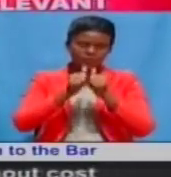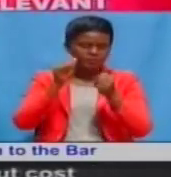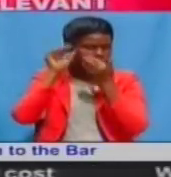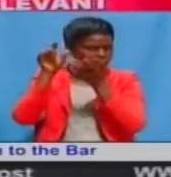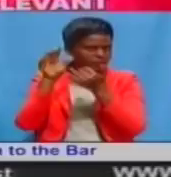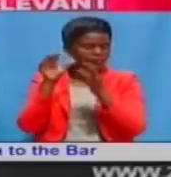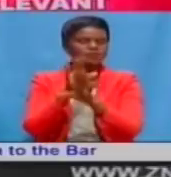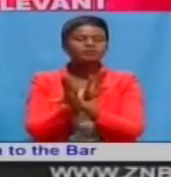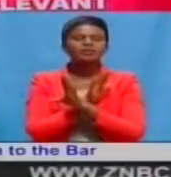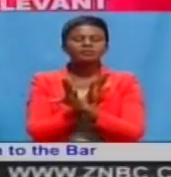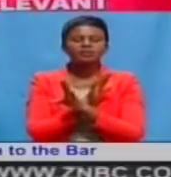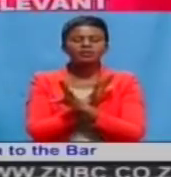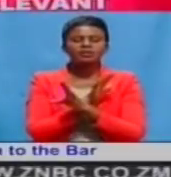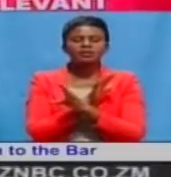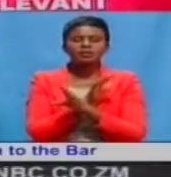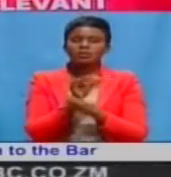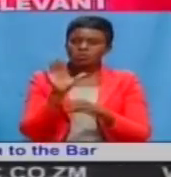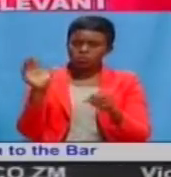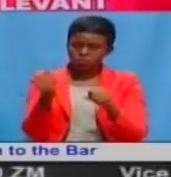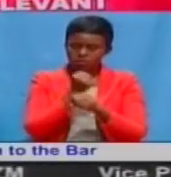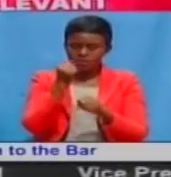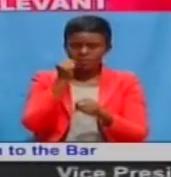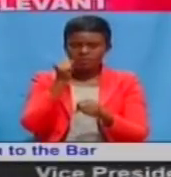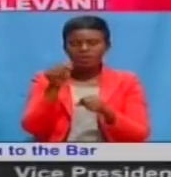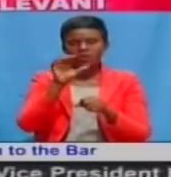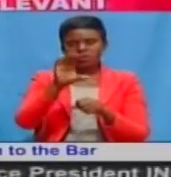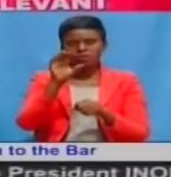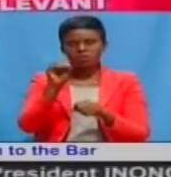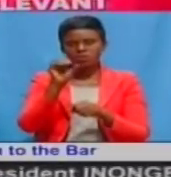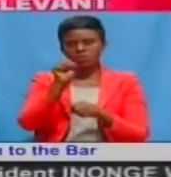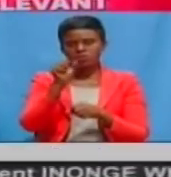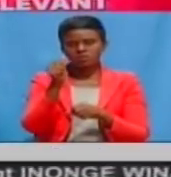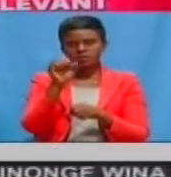expects Zambia to regain its dominance in the upcoming COSAFA